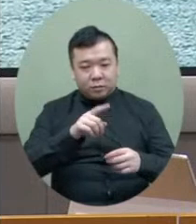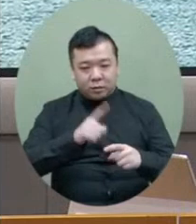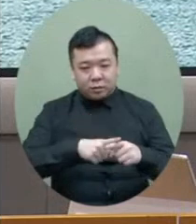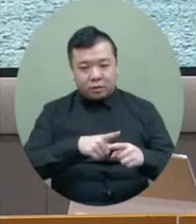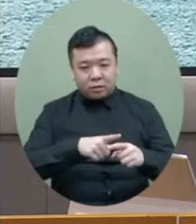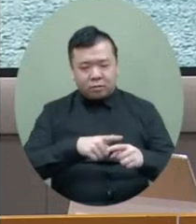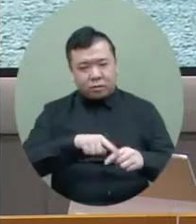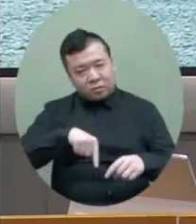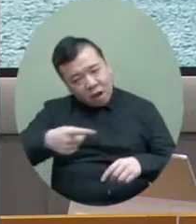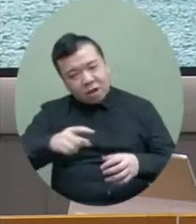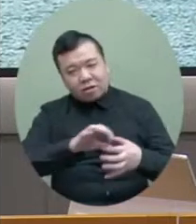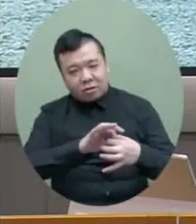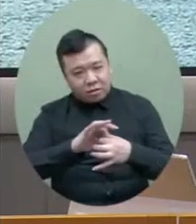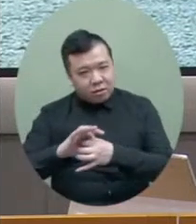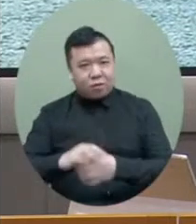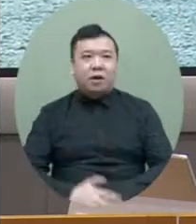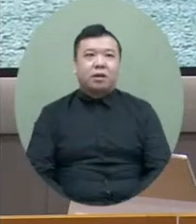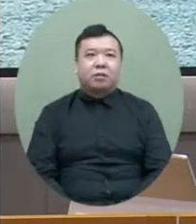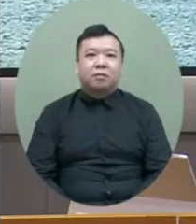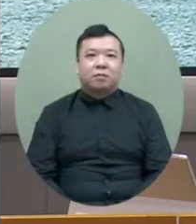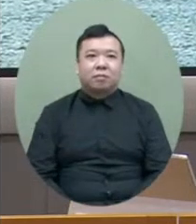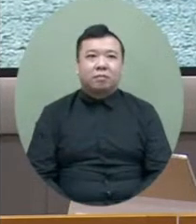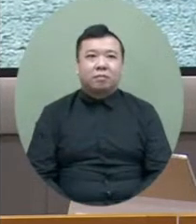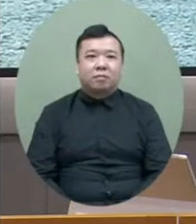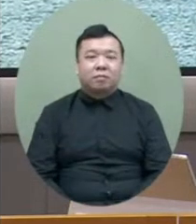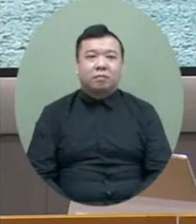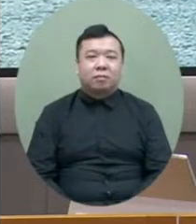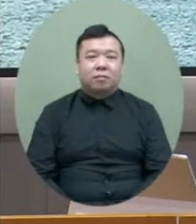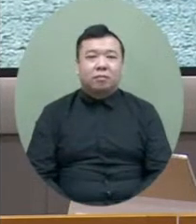the unlinked case is the